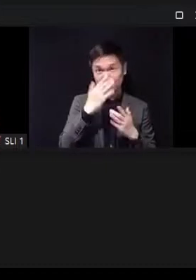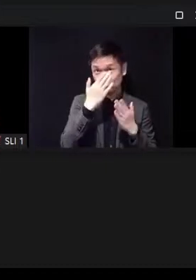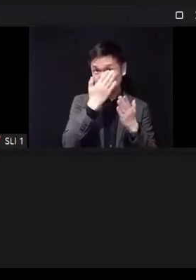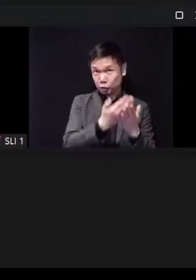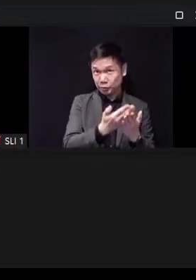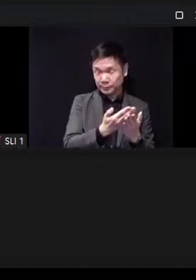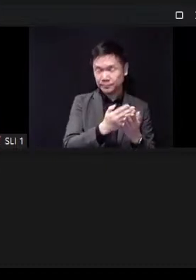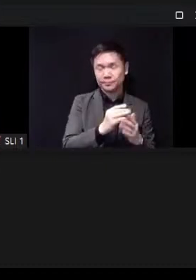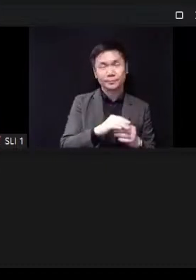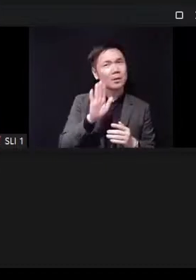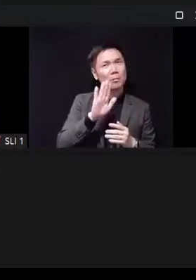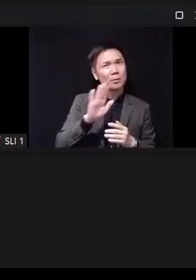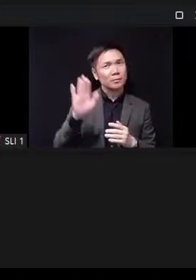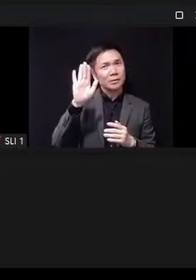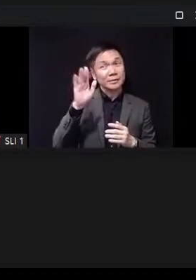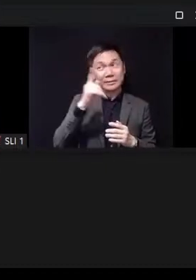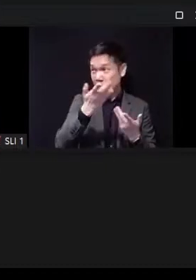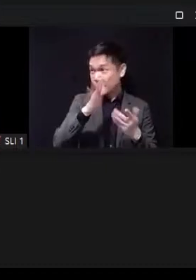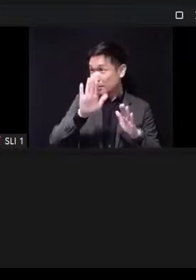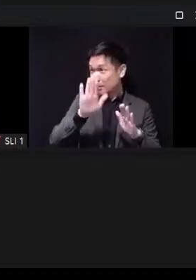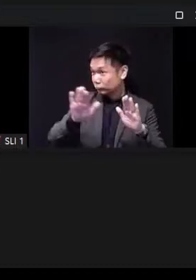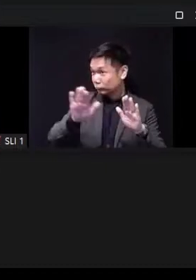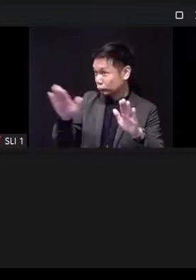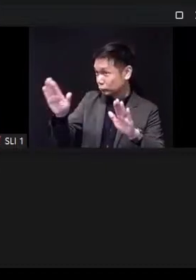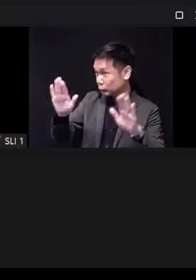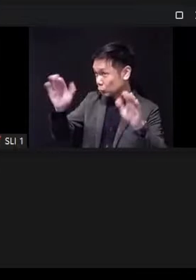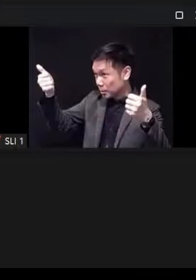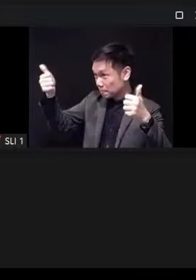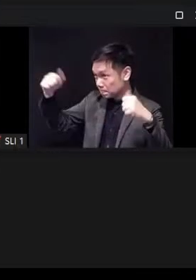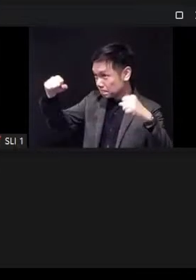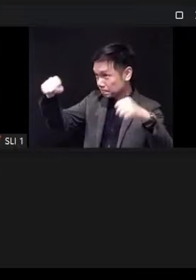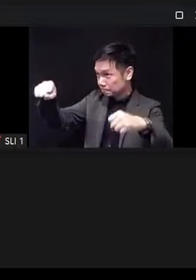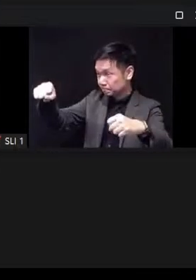2. I will ask the body first.